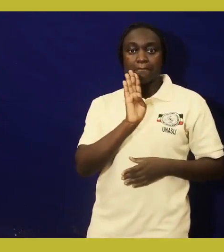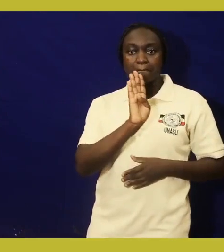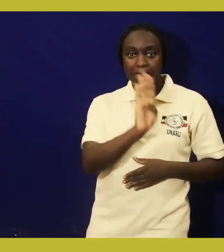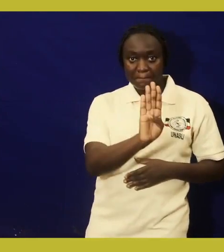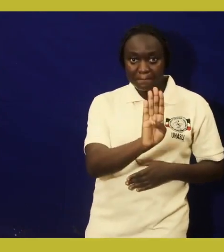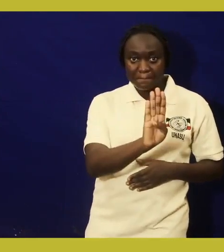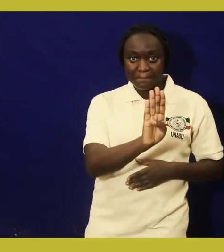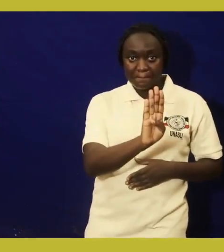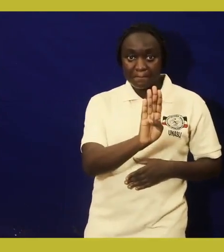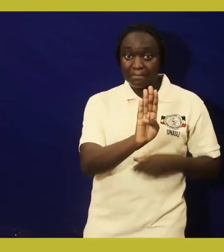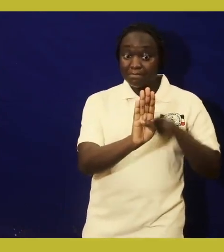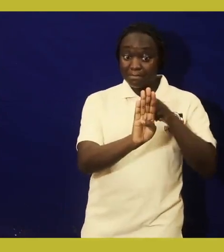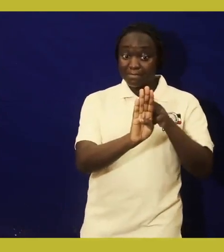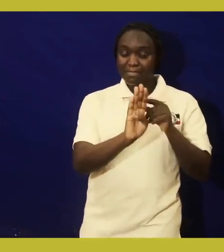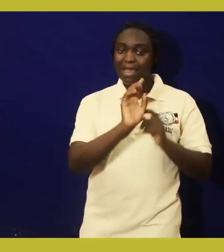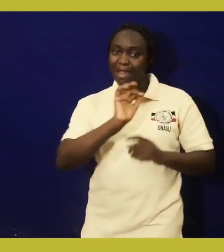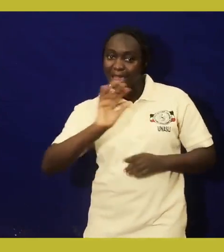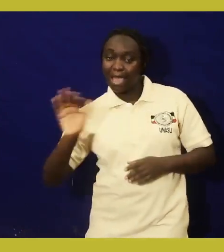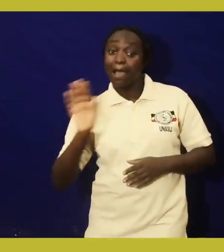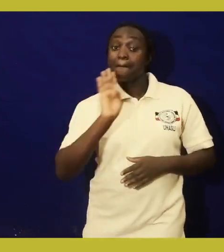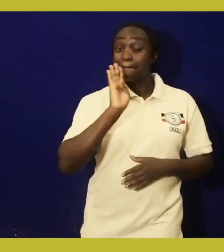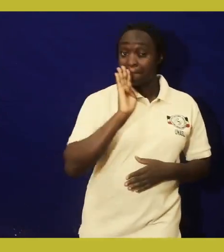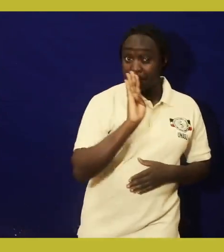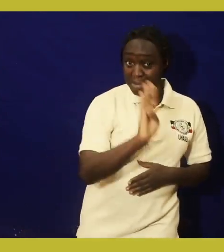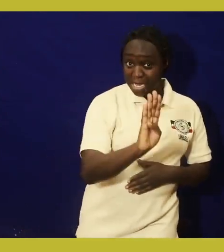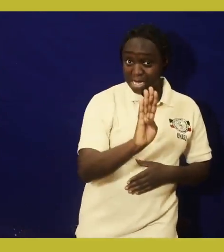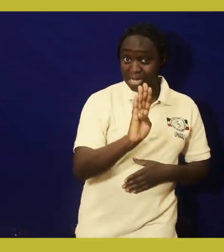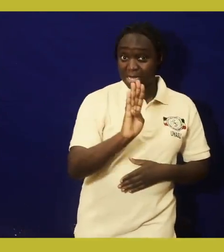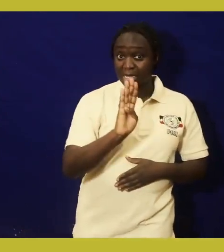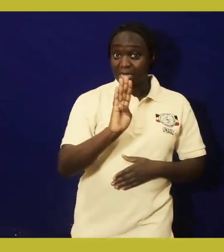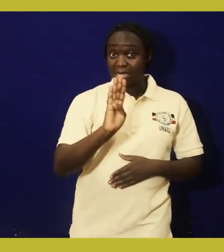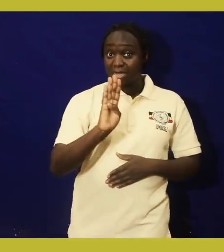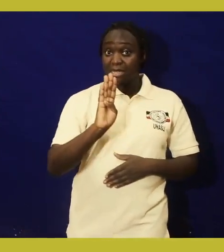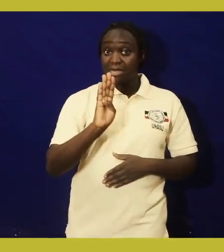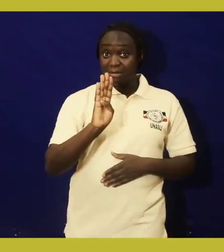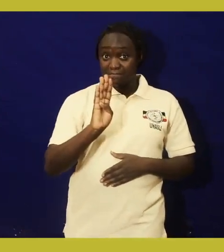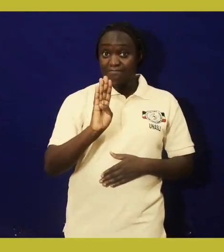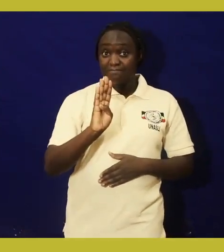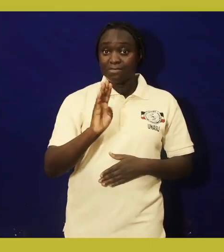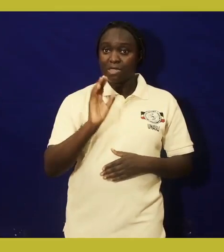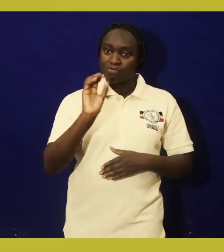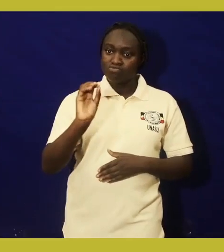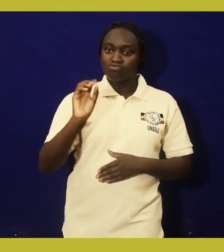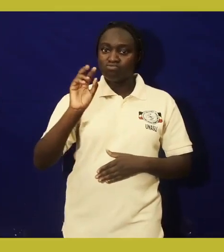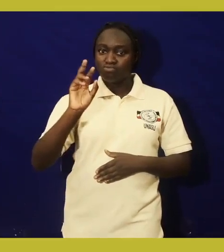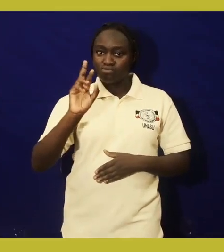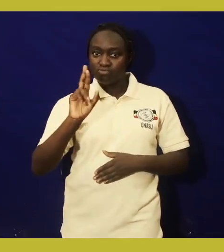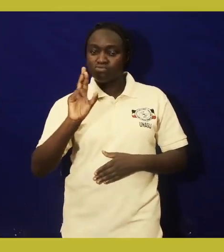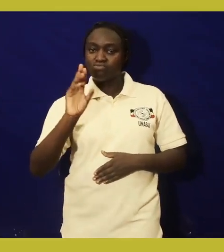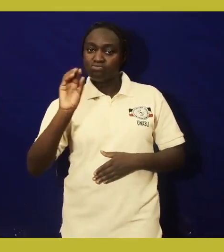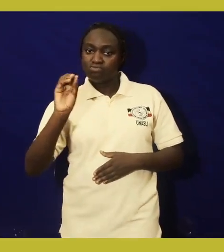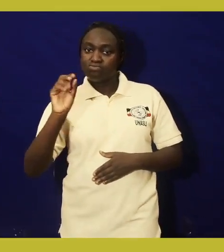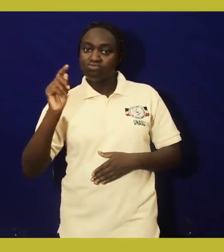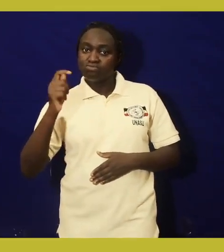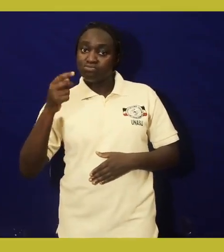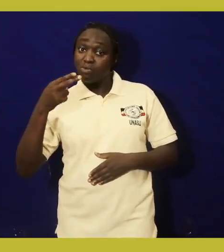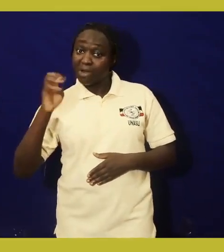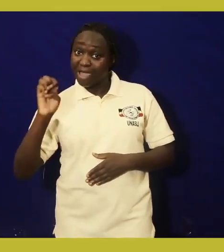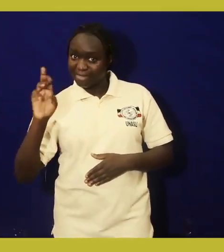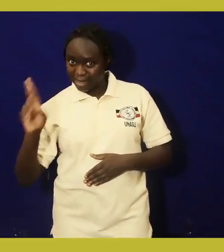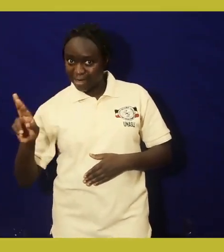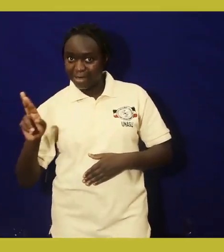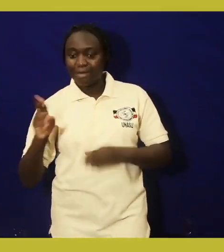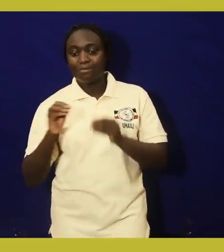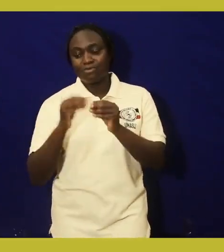B. That is letter B. So we can read some of the English words that